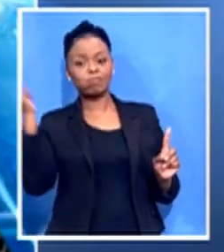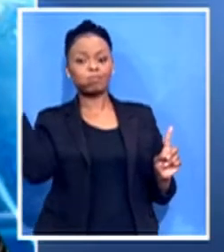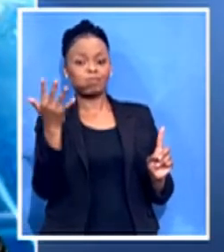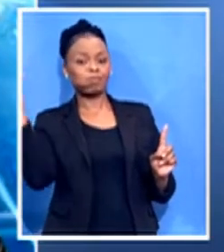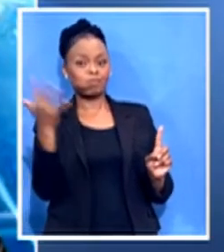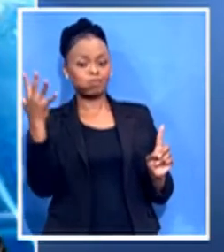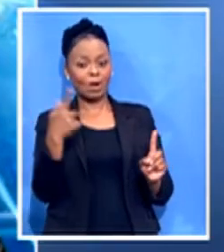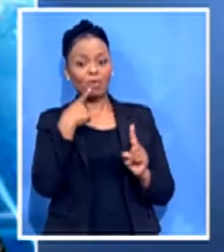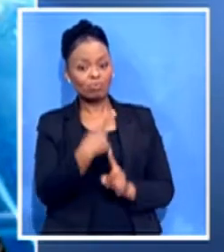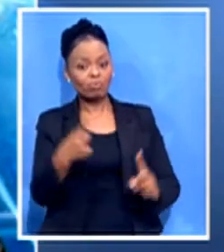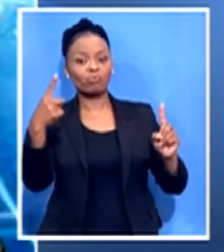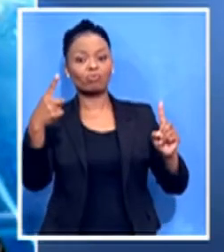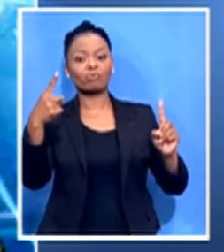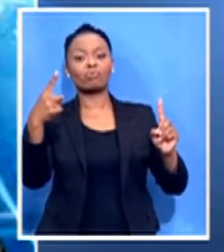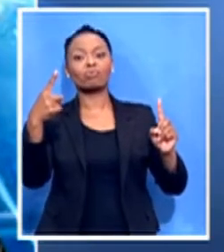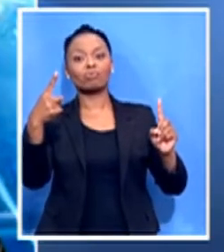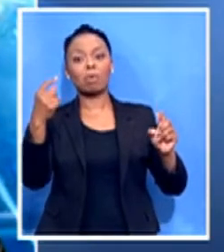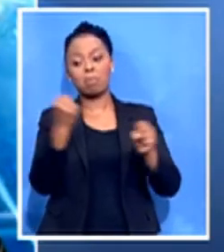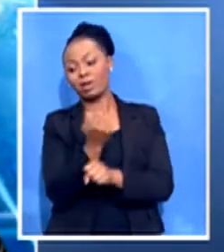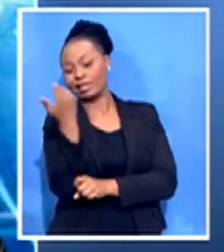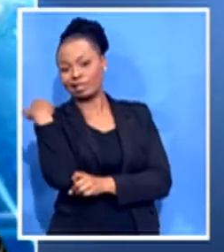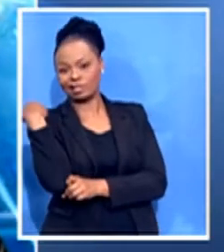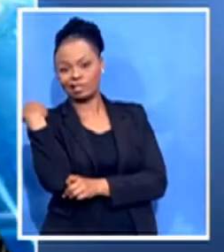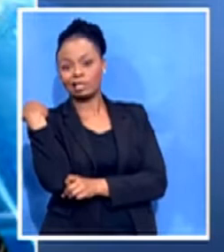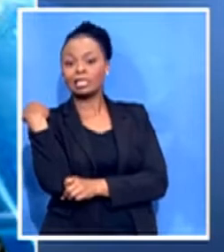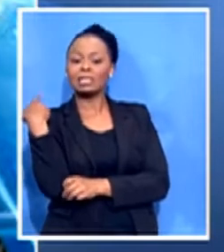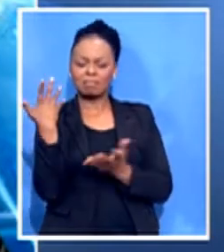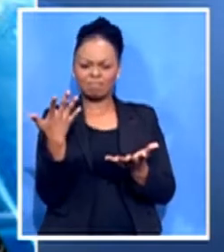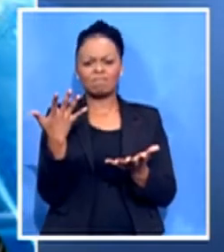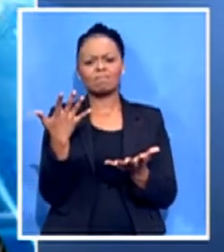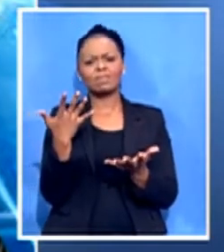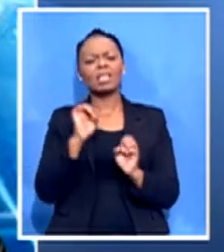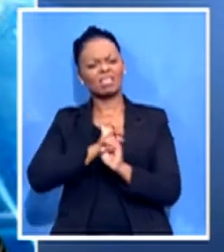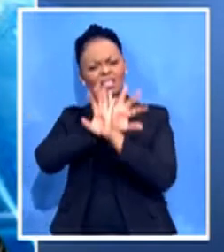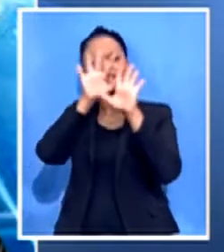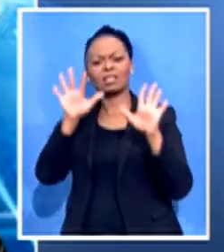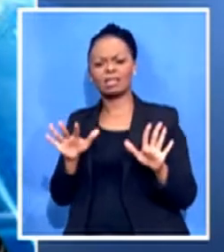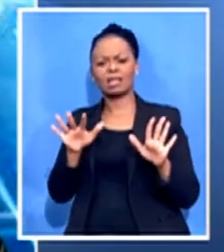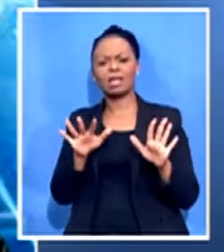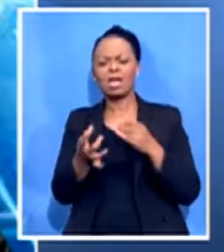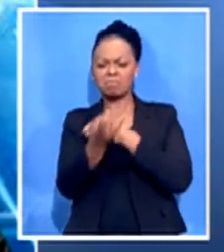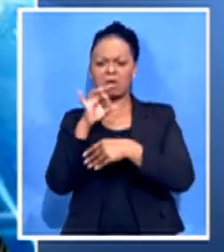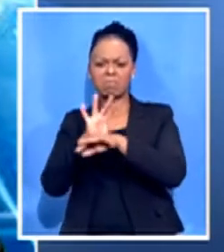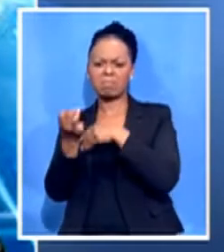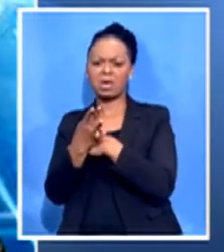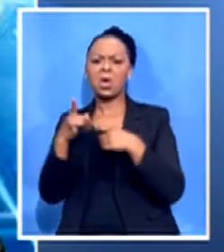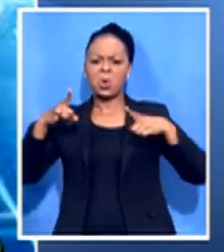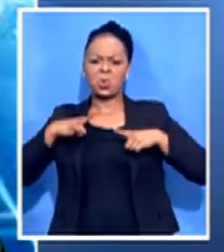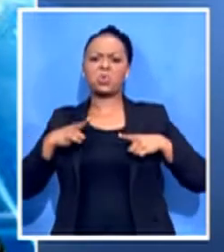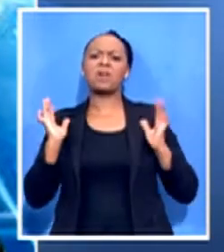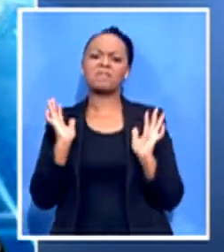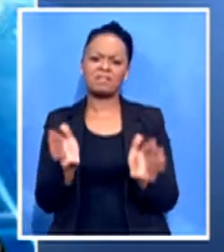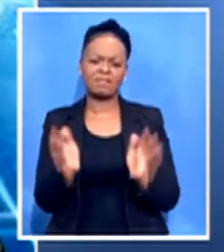made, clearly there is a consultation process with different stakeholders,